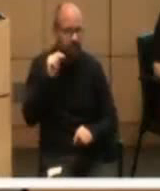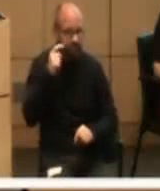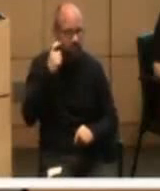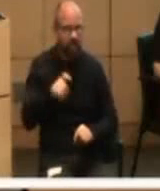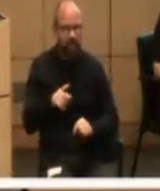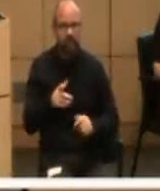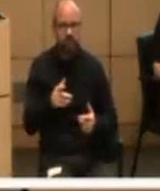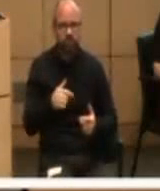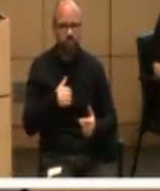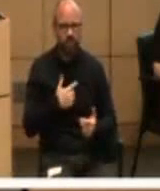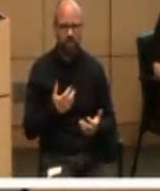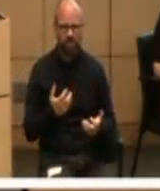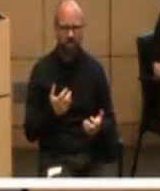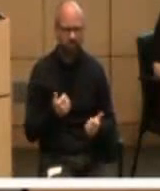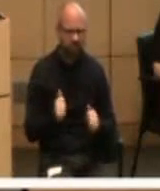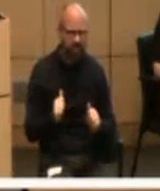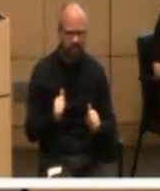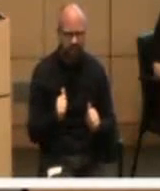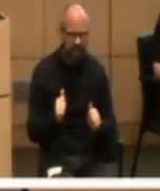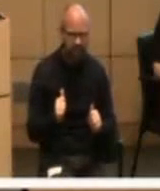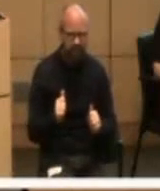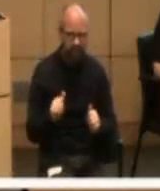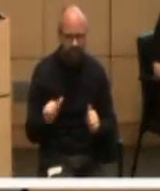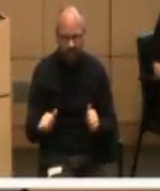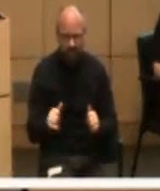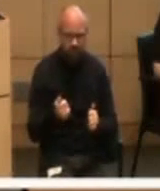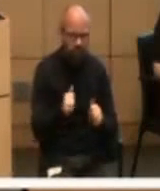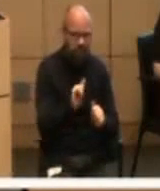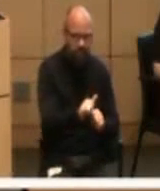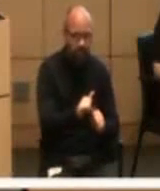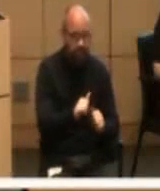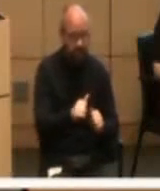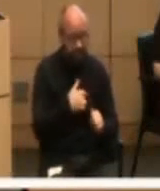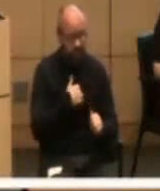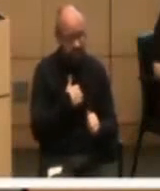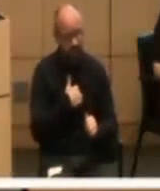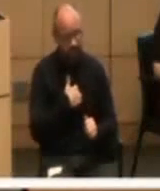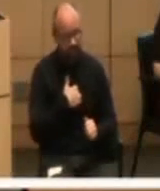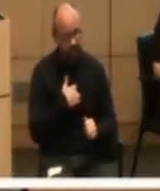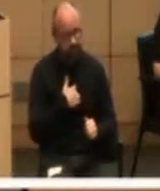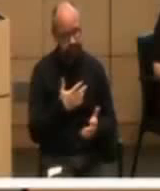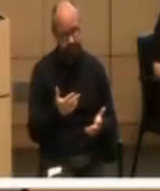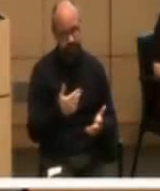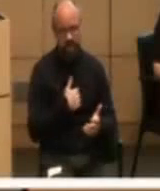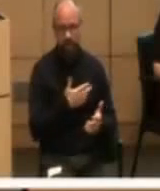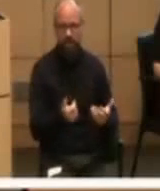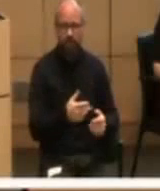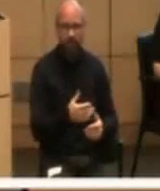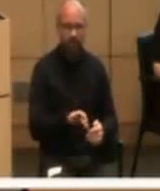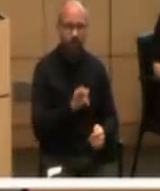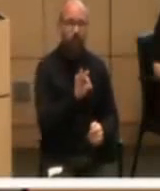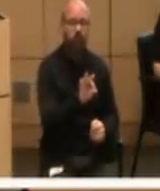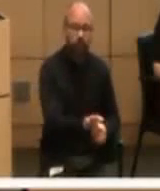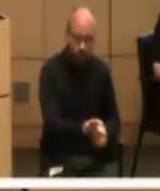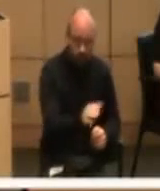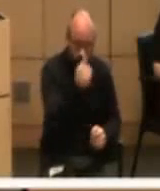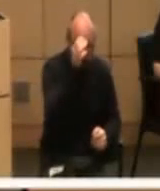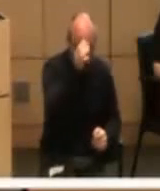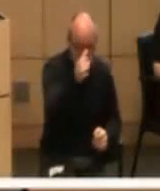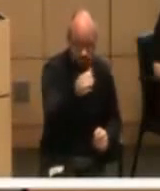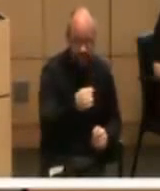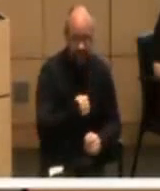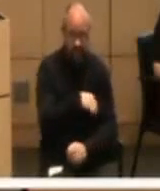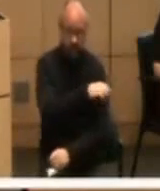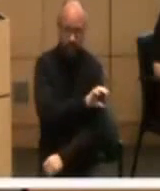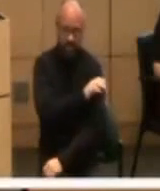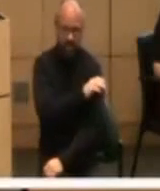and it's remarkable to me how often I'll introduce that concept in clinic and the parents are like, there's no way